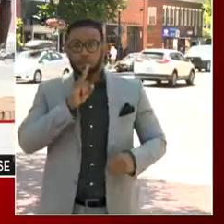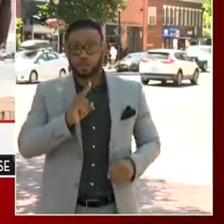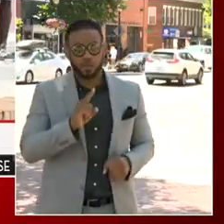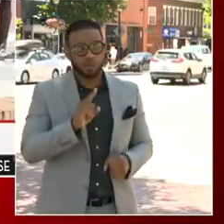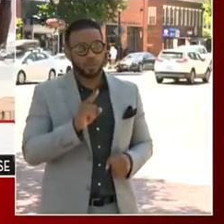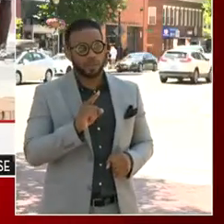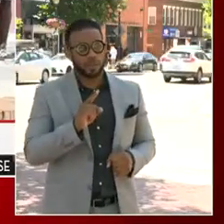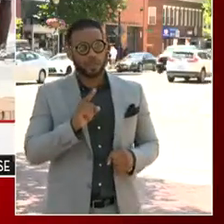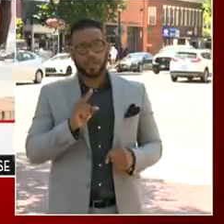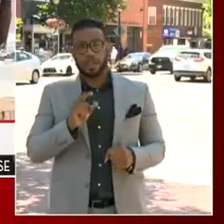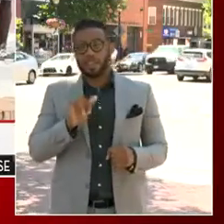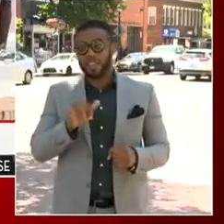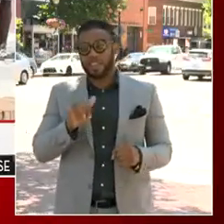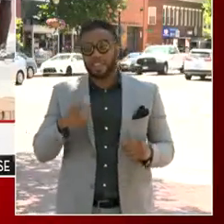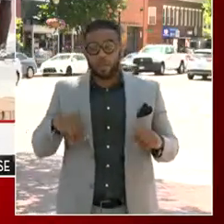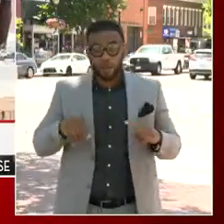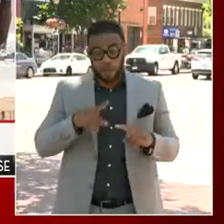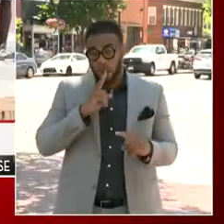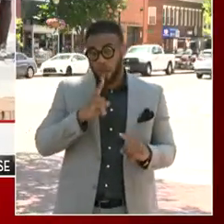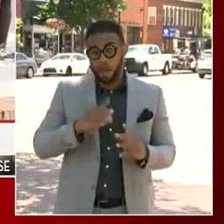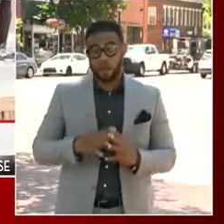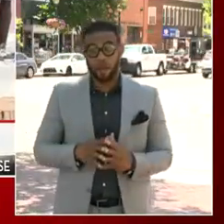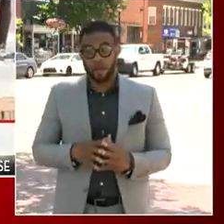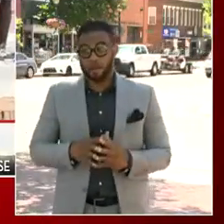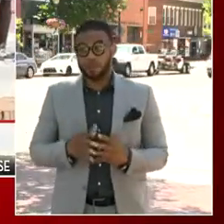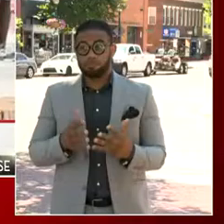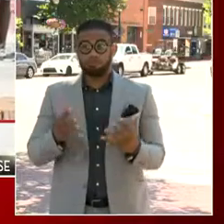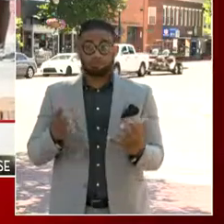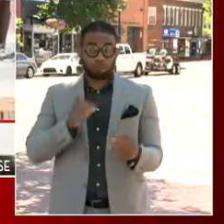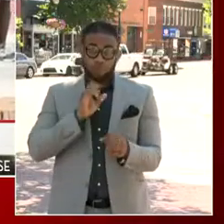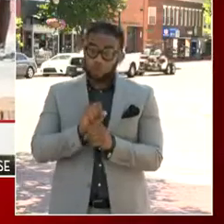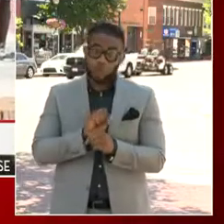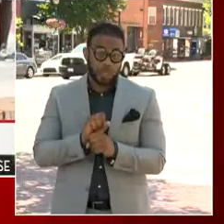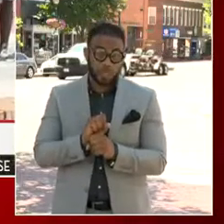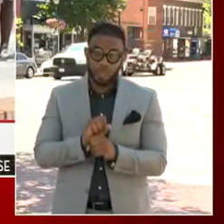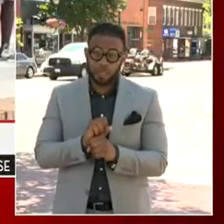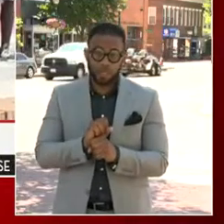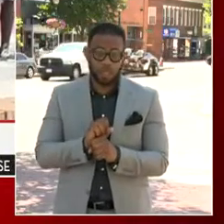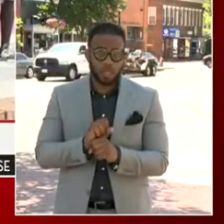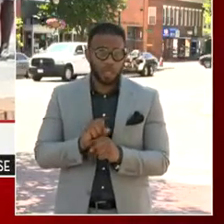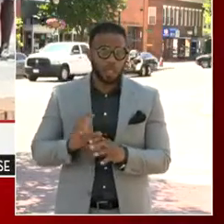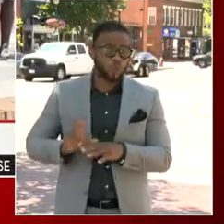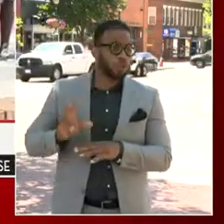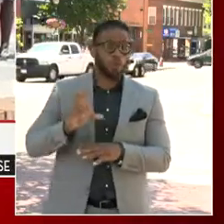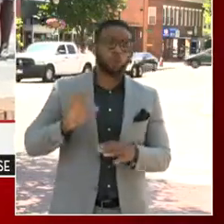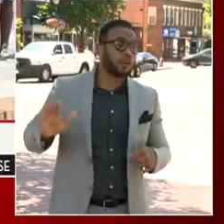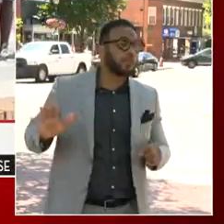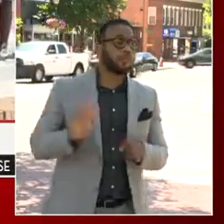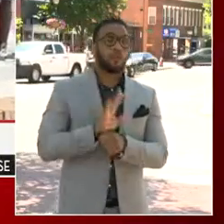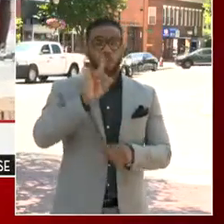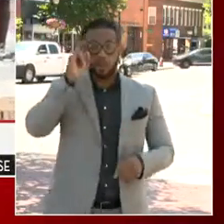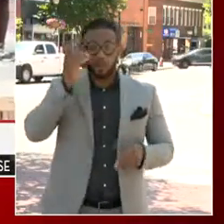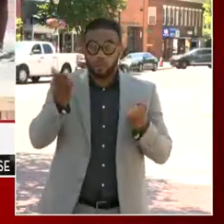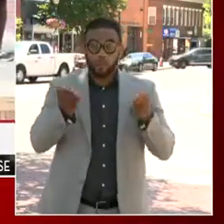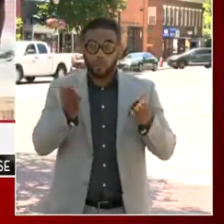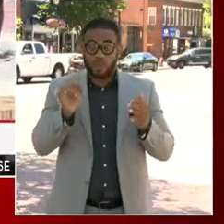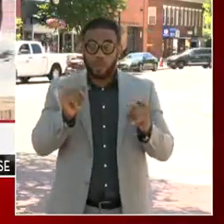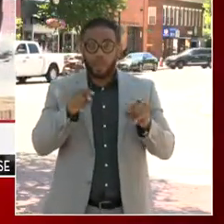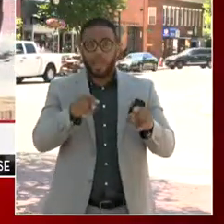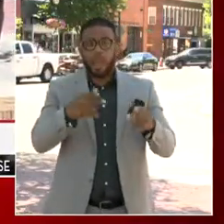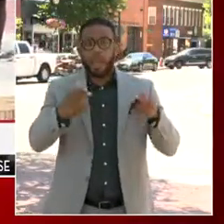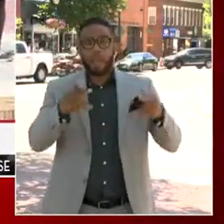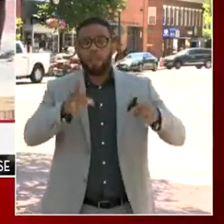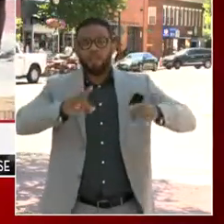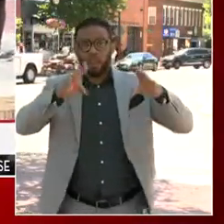sure that we are really throwing the full of government services at a